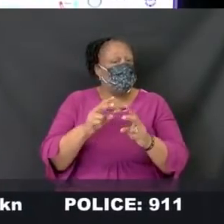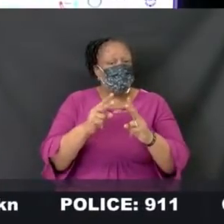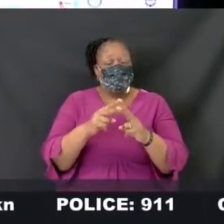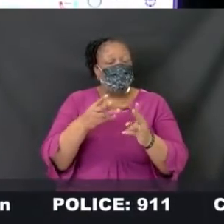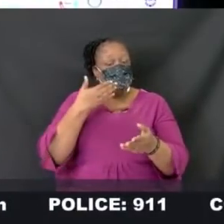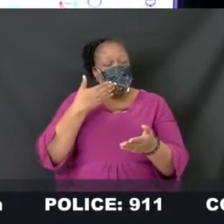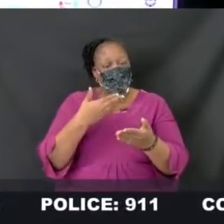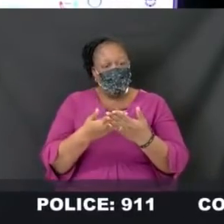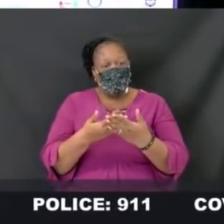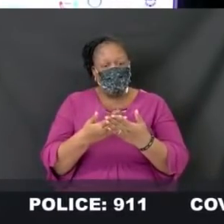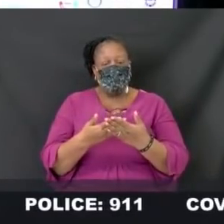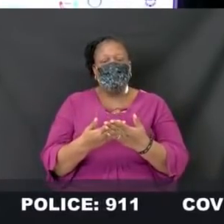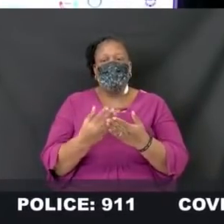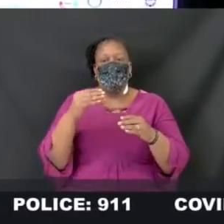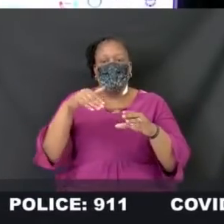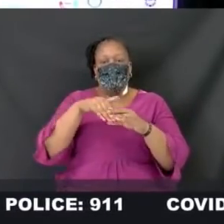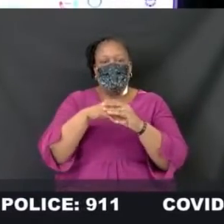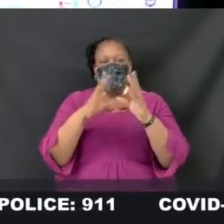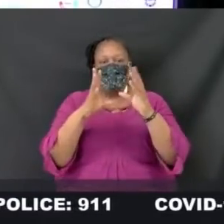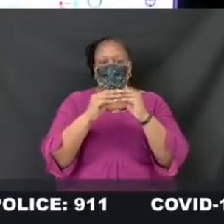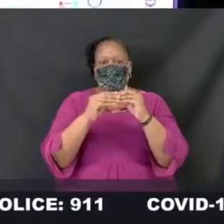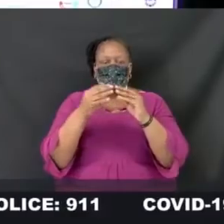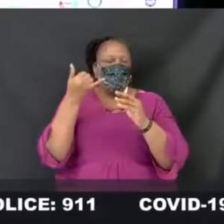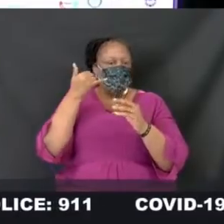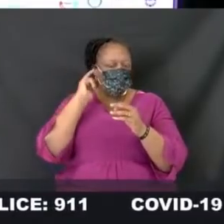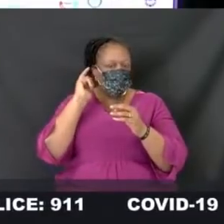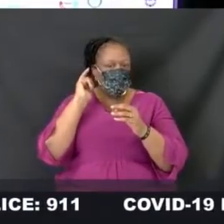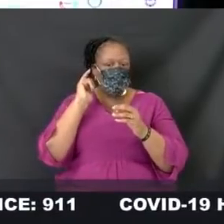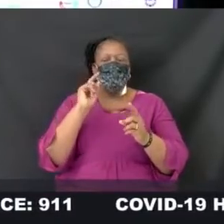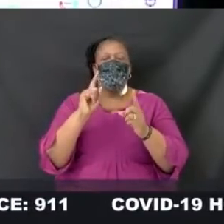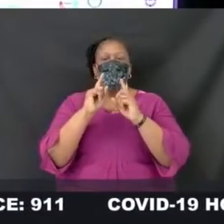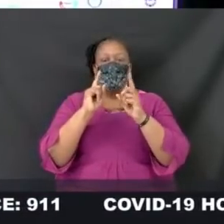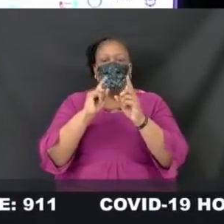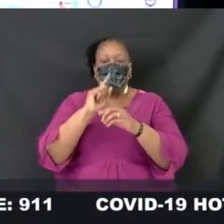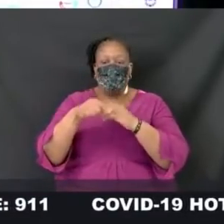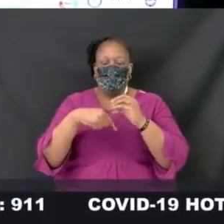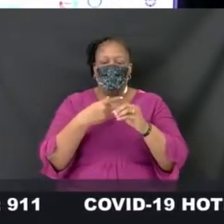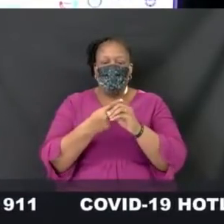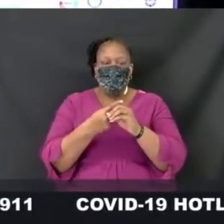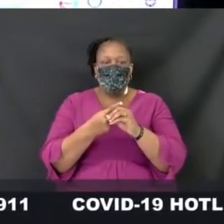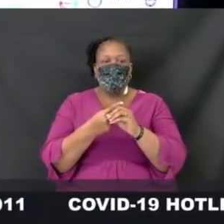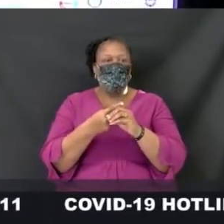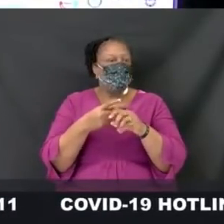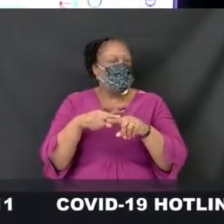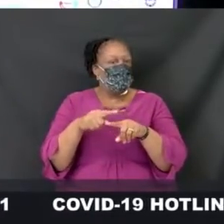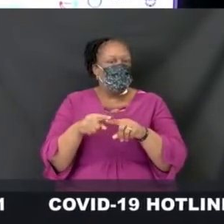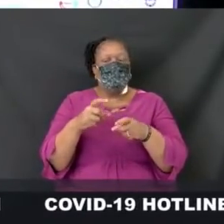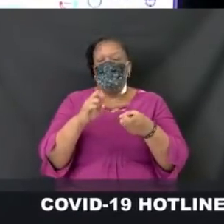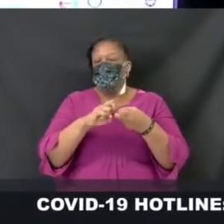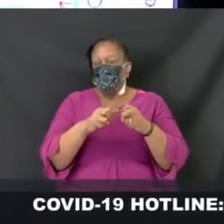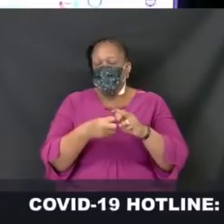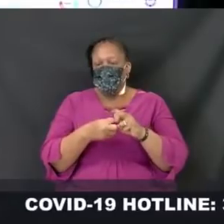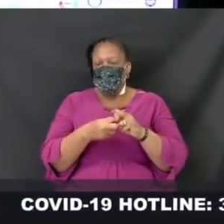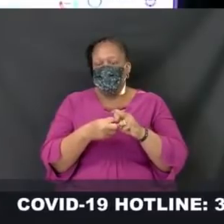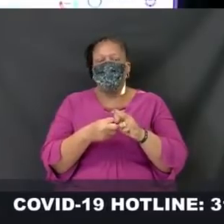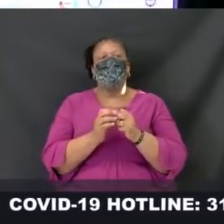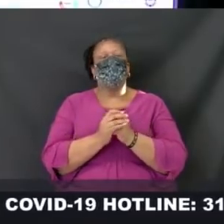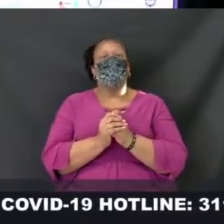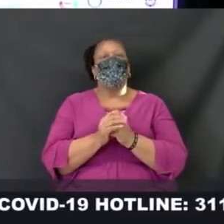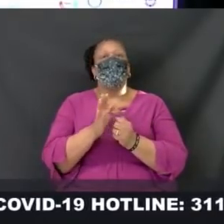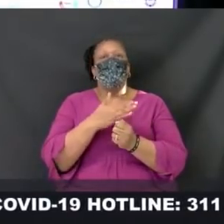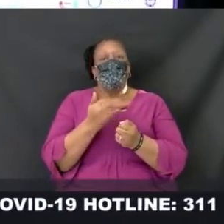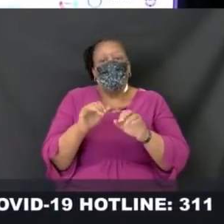discussed some of the challenges, experiencing it myself, We look at where we can enhance the